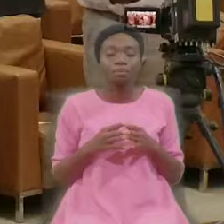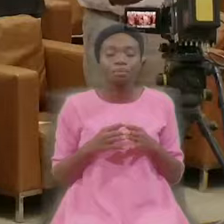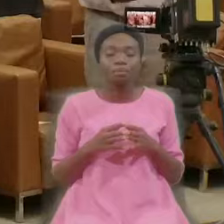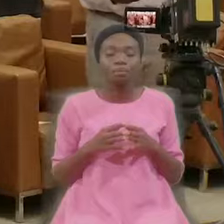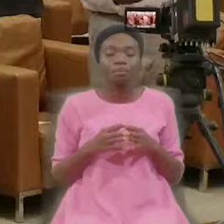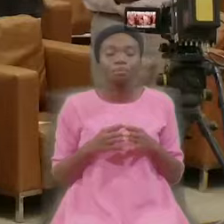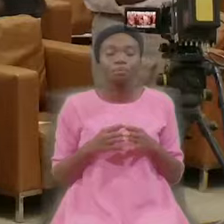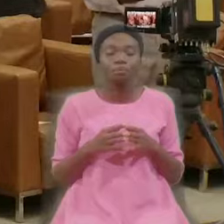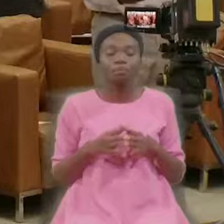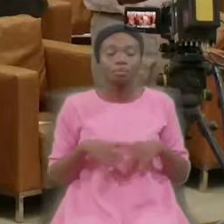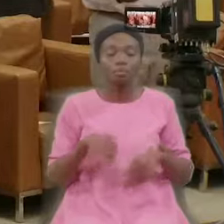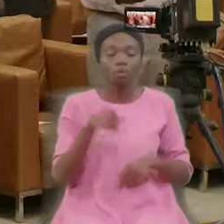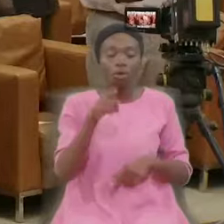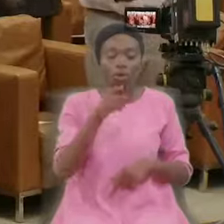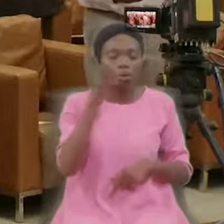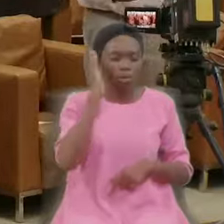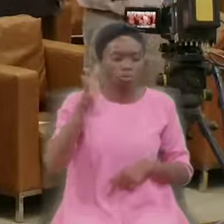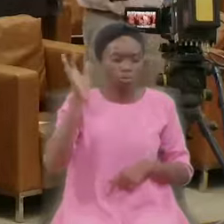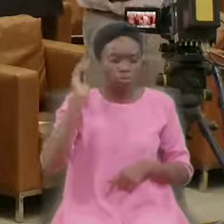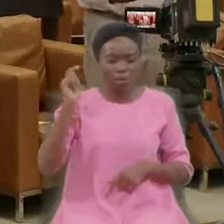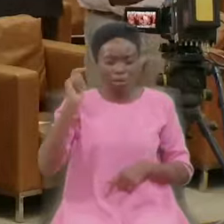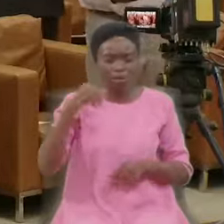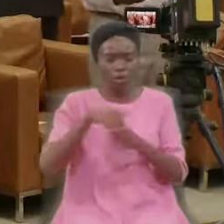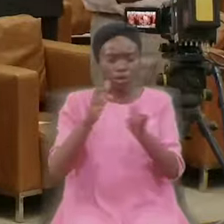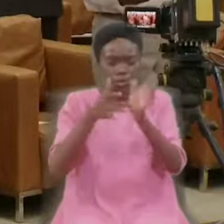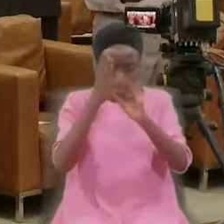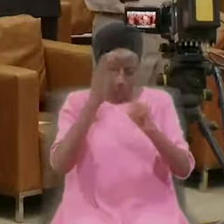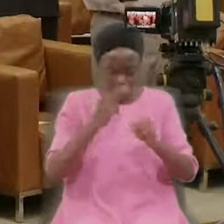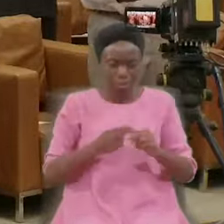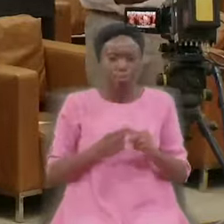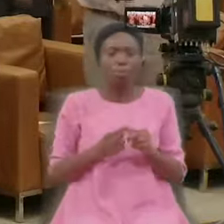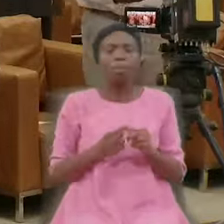You will testify